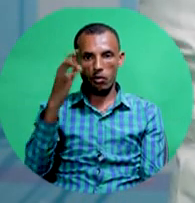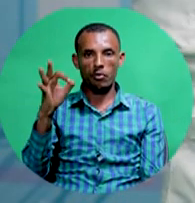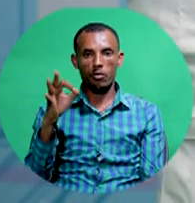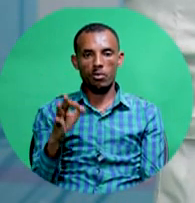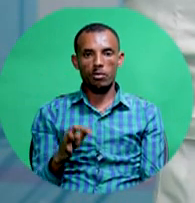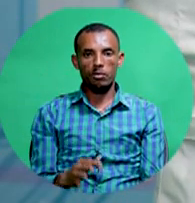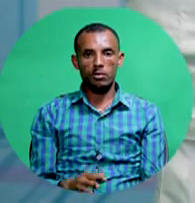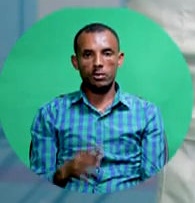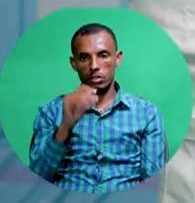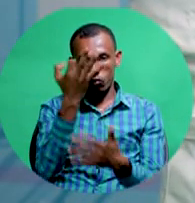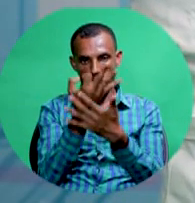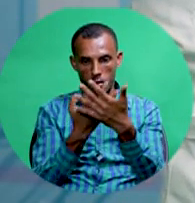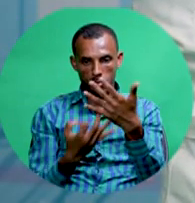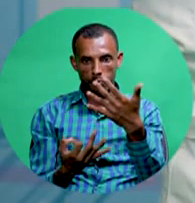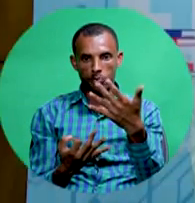the form